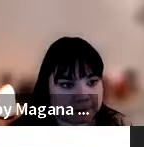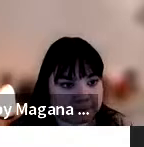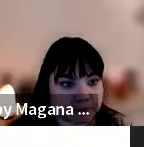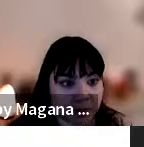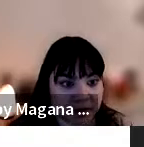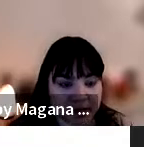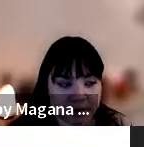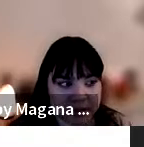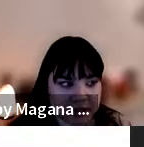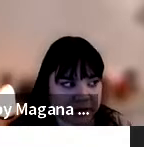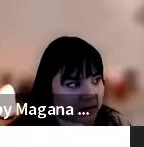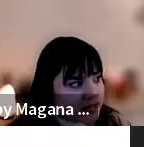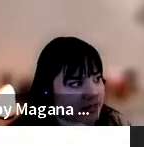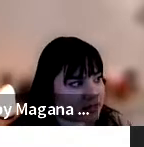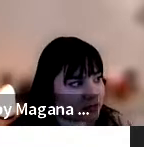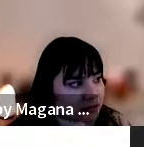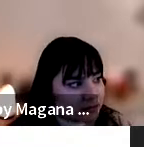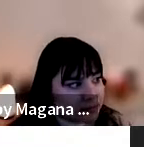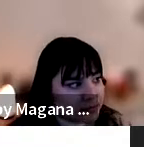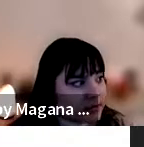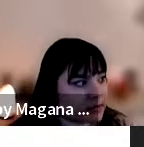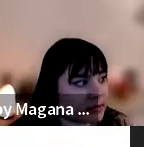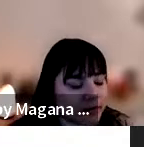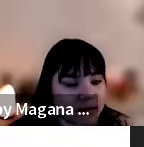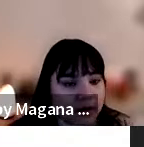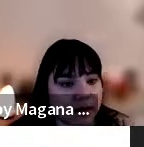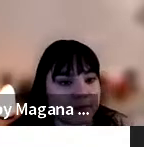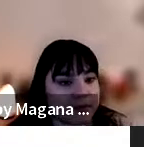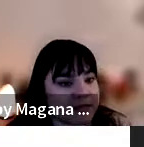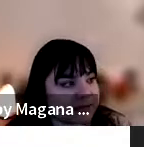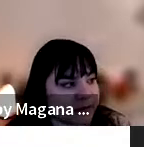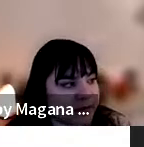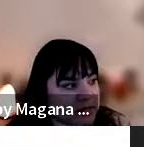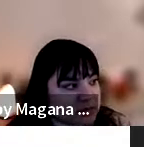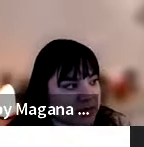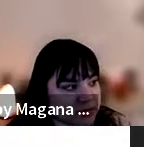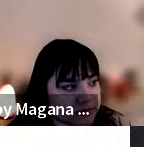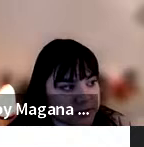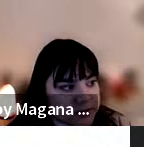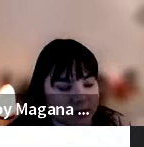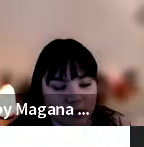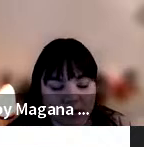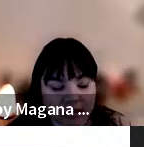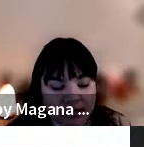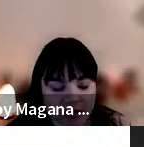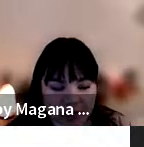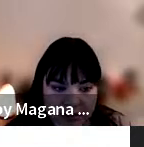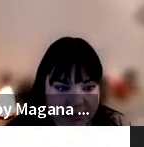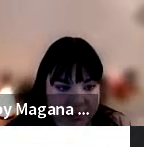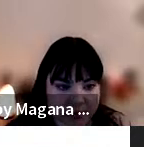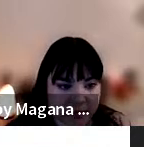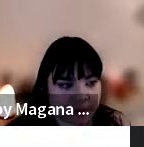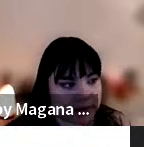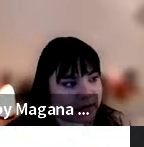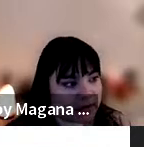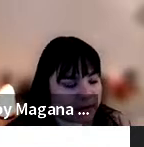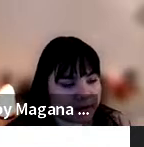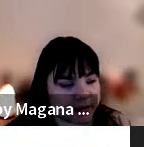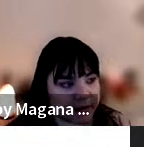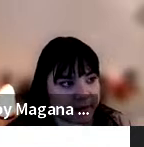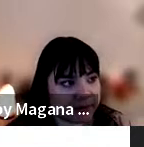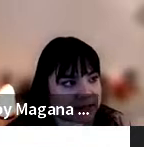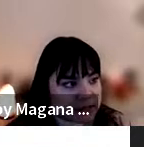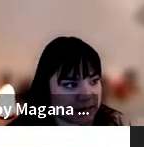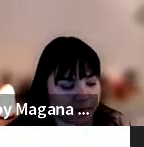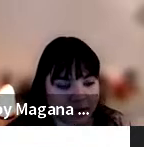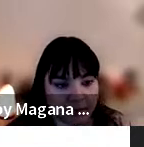about opening up and sharing your ideas with the group. Be civil and respectful. So it's okay to disagree with one